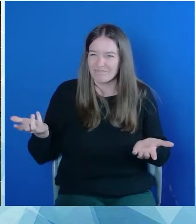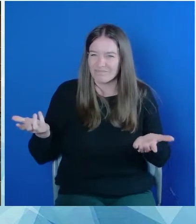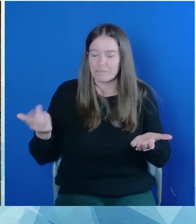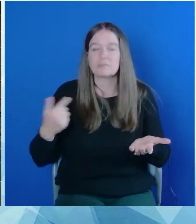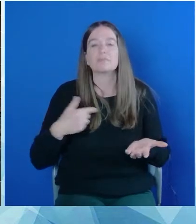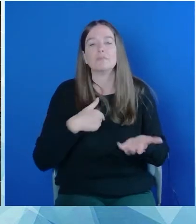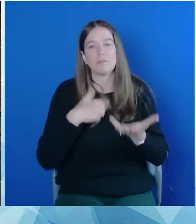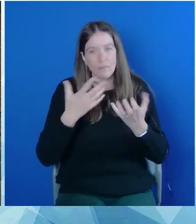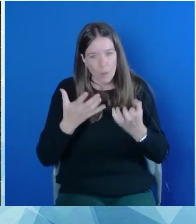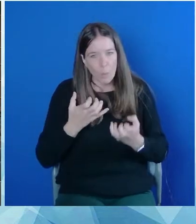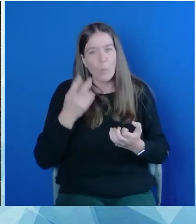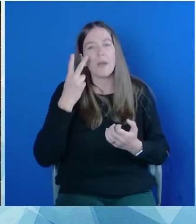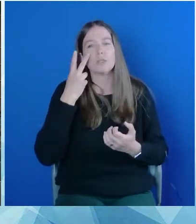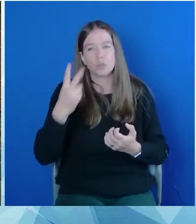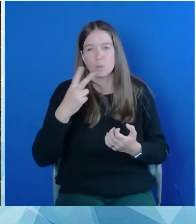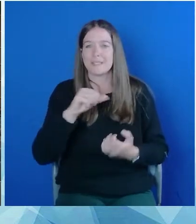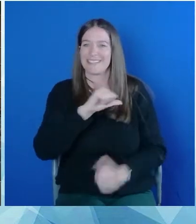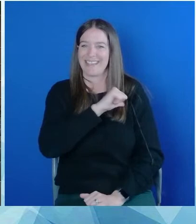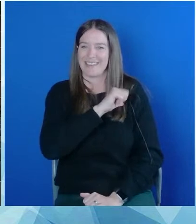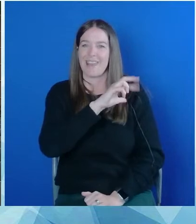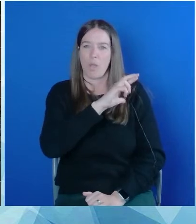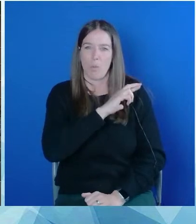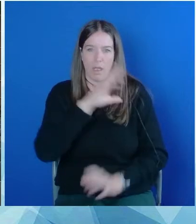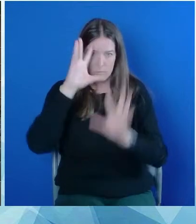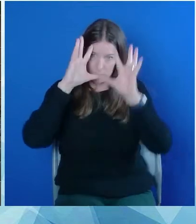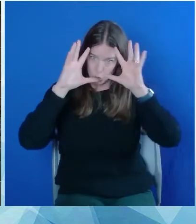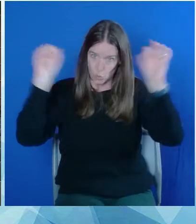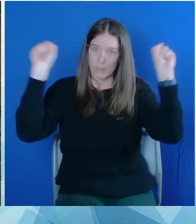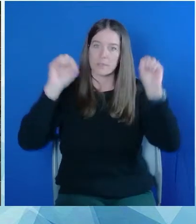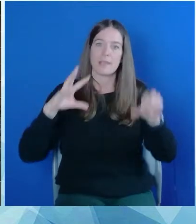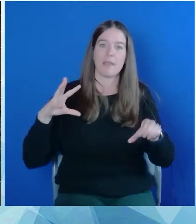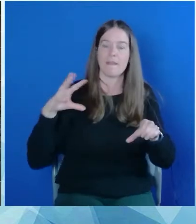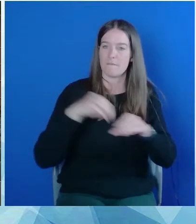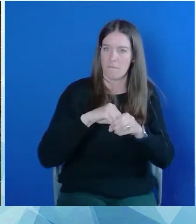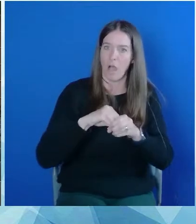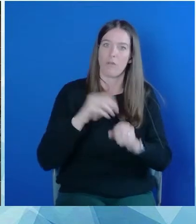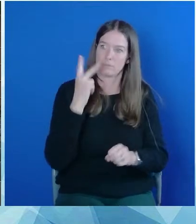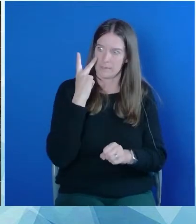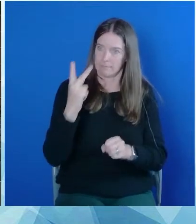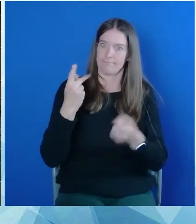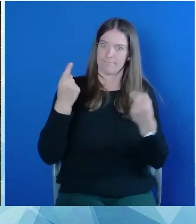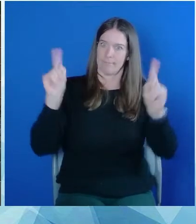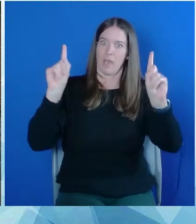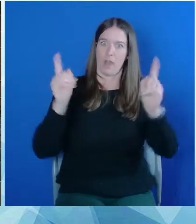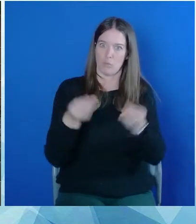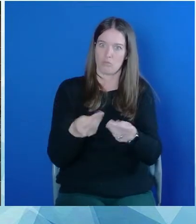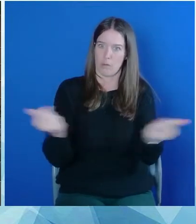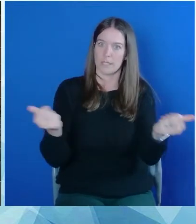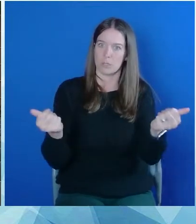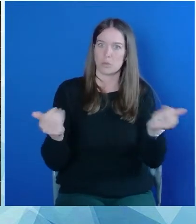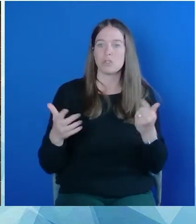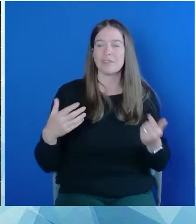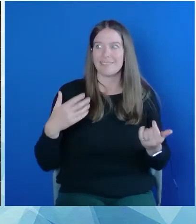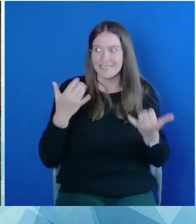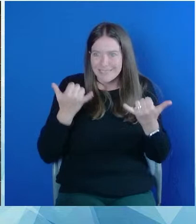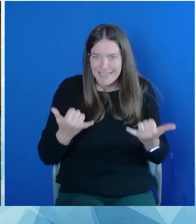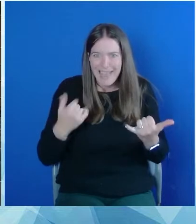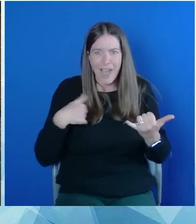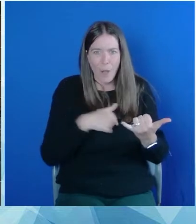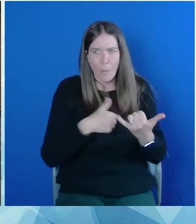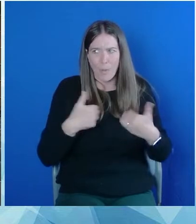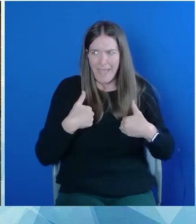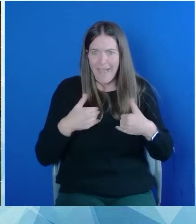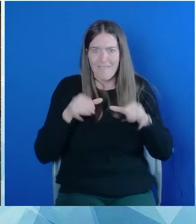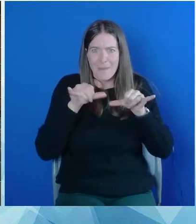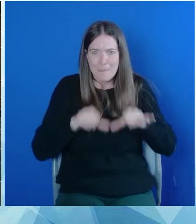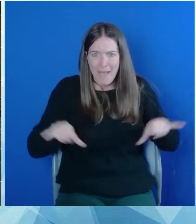Superintendent Reichman involved to finally get to resolution of this. Unfortunately, now we have this pattern on campus of safety plans being